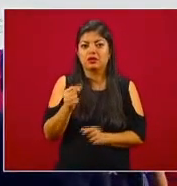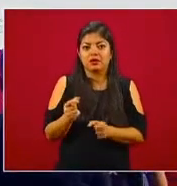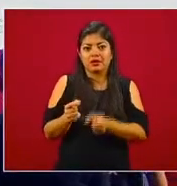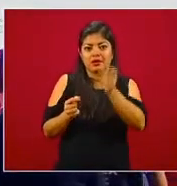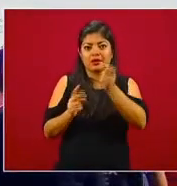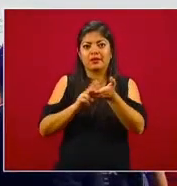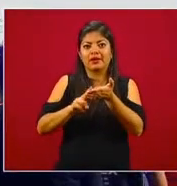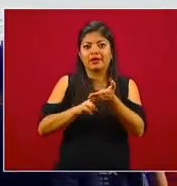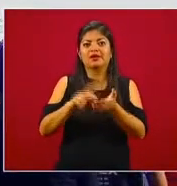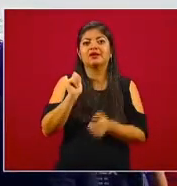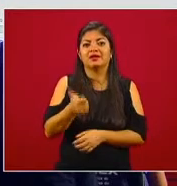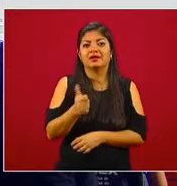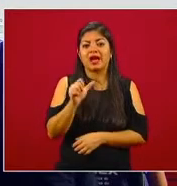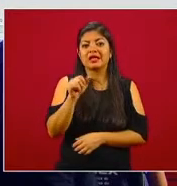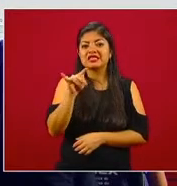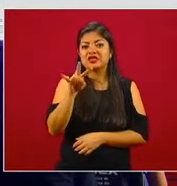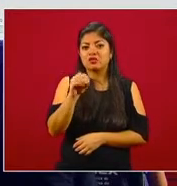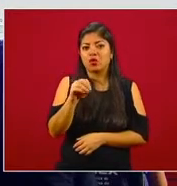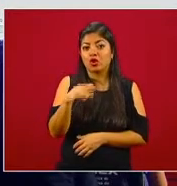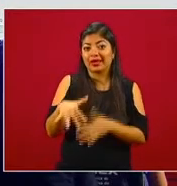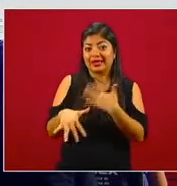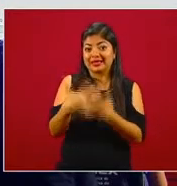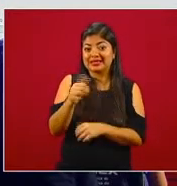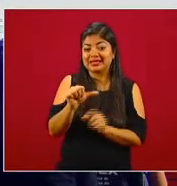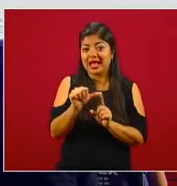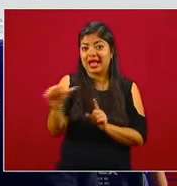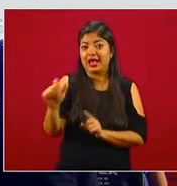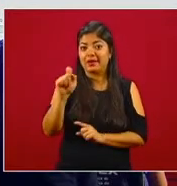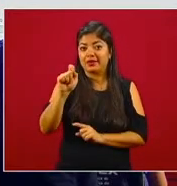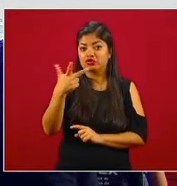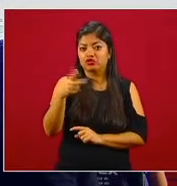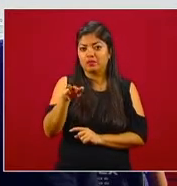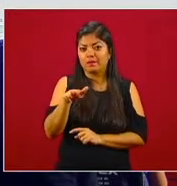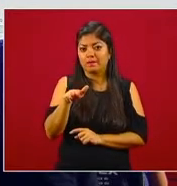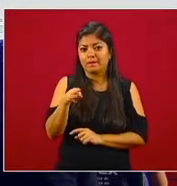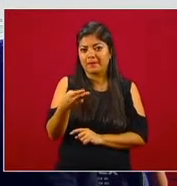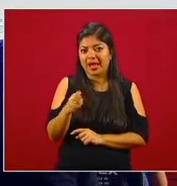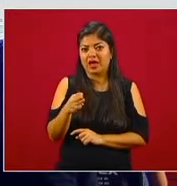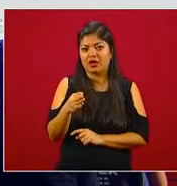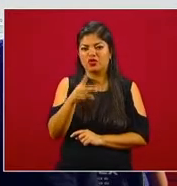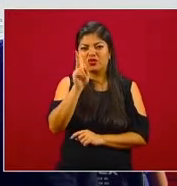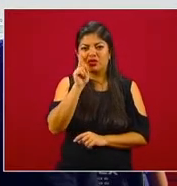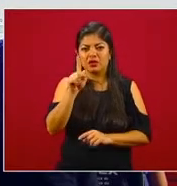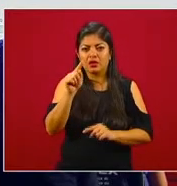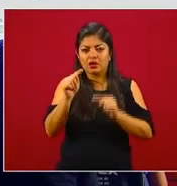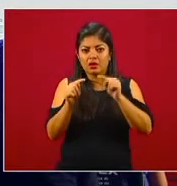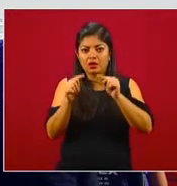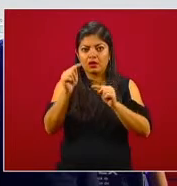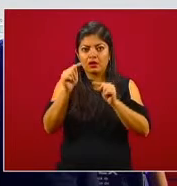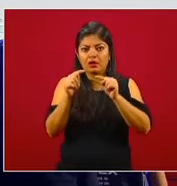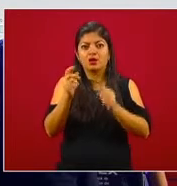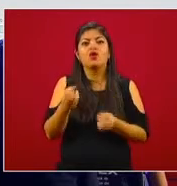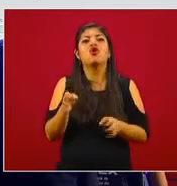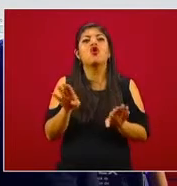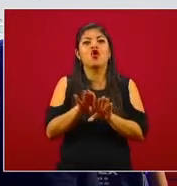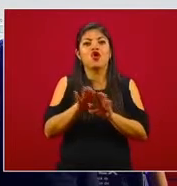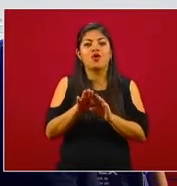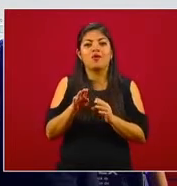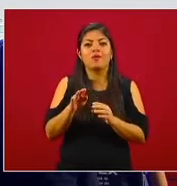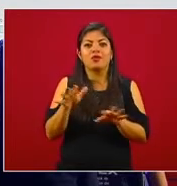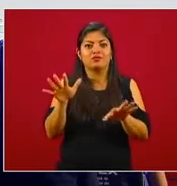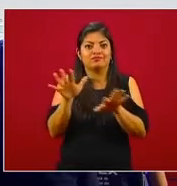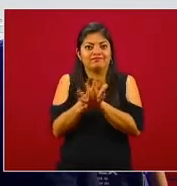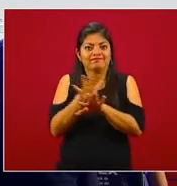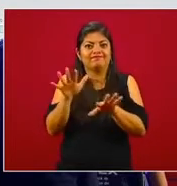bar, son los one activos gray, one del green. 15 al 28 de In this mayo. case, Esto lo que nos green permite es ir represents the viendo active el cases cambio que from the ocurre 15th to the en 28th of la May.